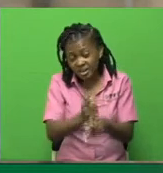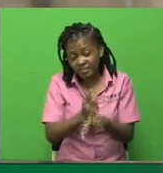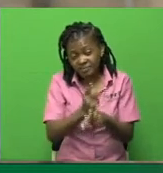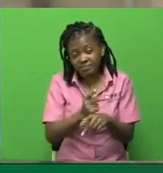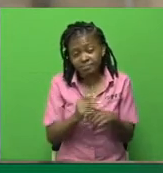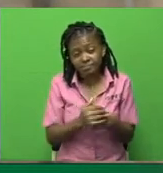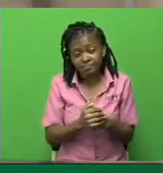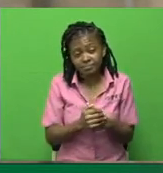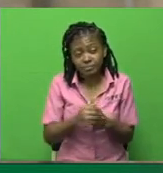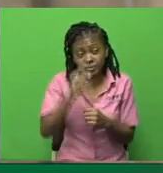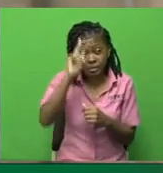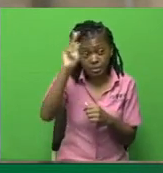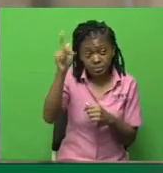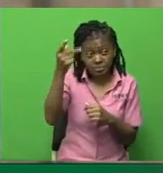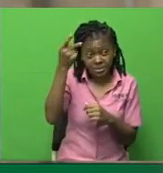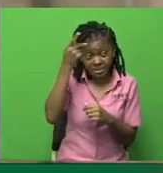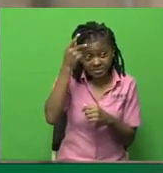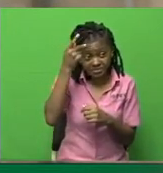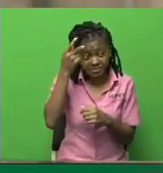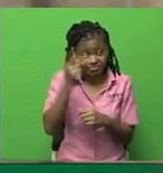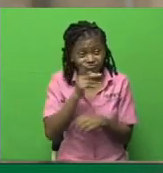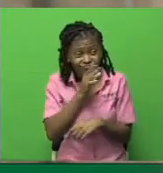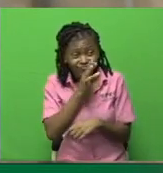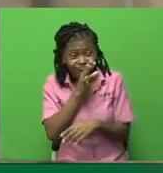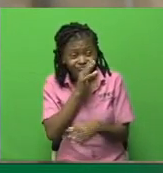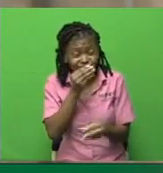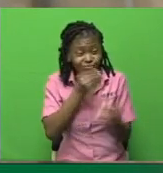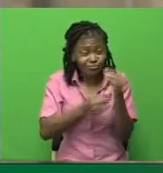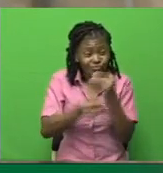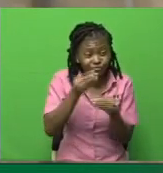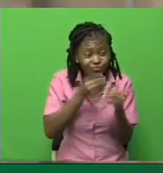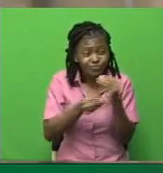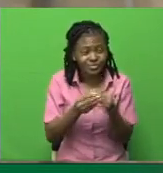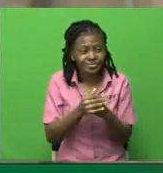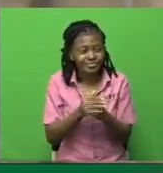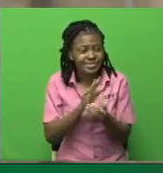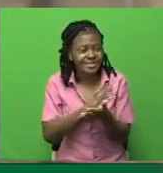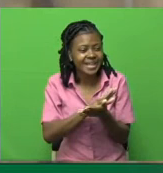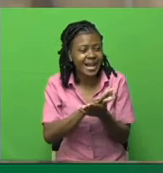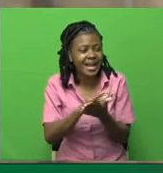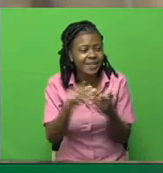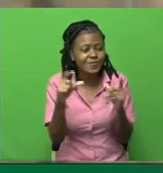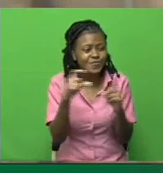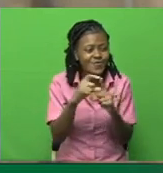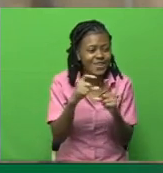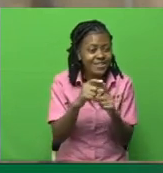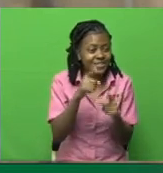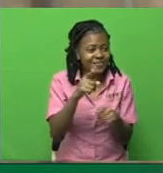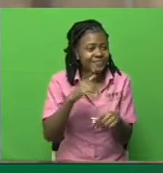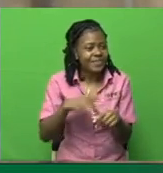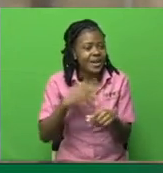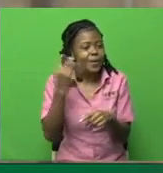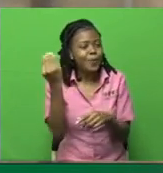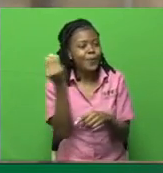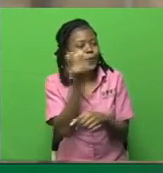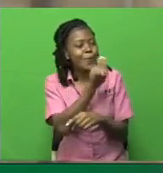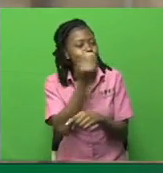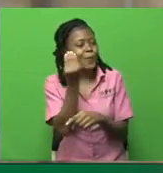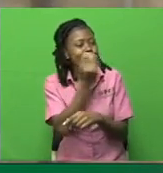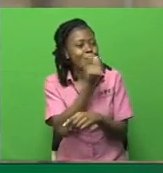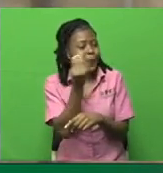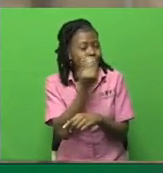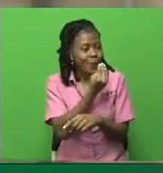the political con man and political con woman they have lovely words they dressed